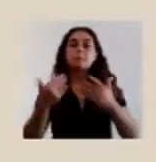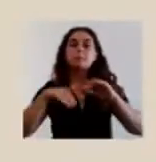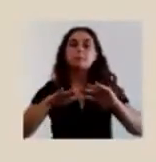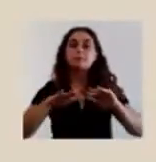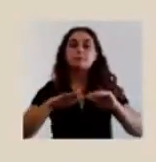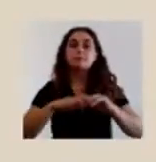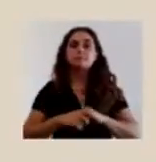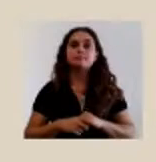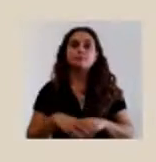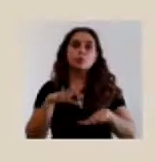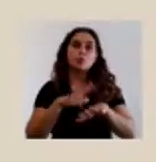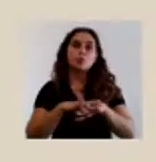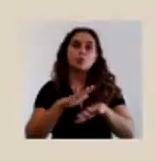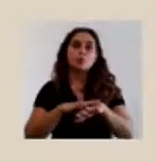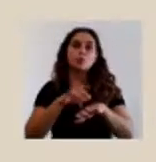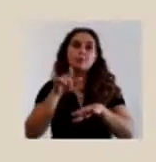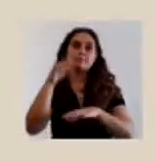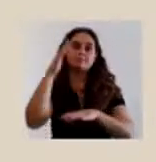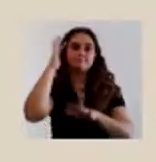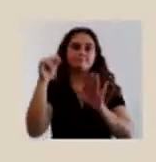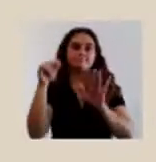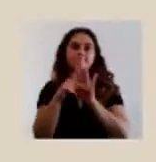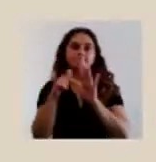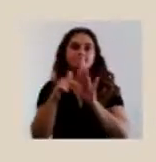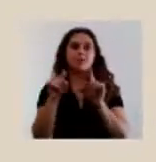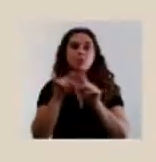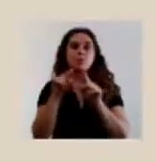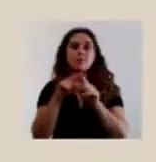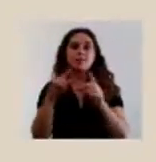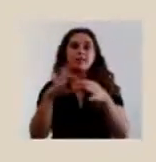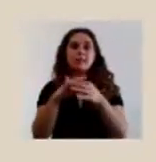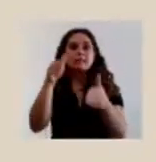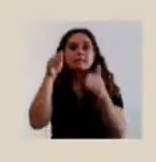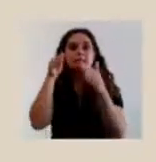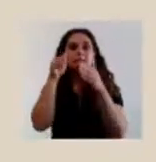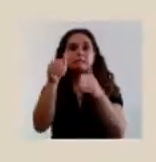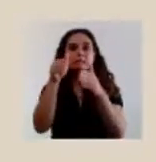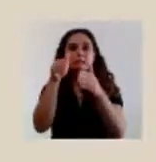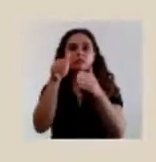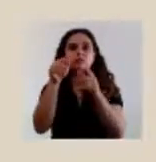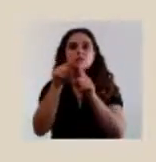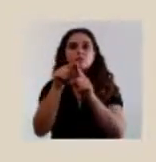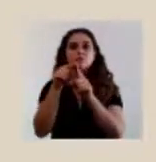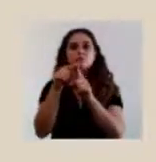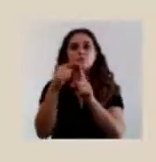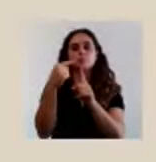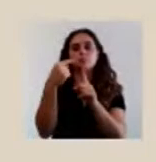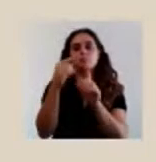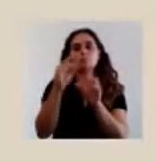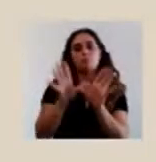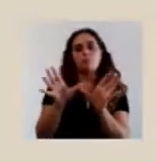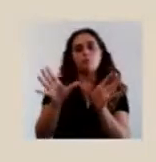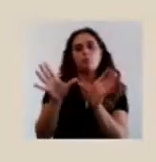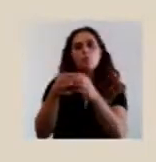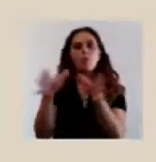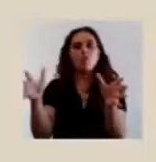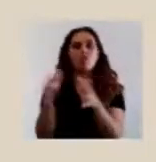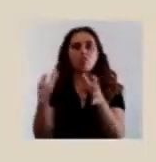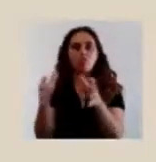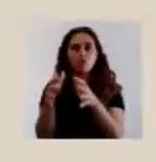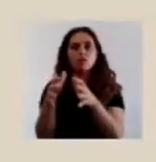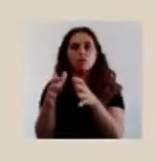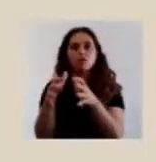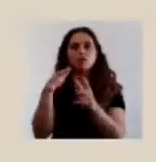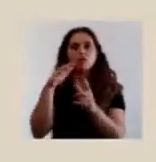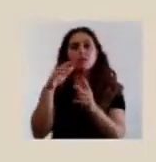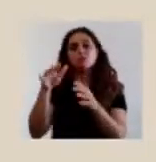However, because this biased behavior tends to be consistently directed towards disadvantaged or minority groups, its